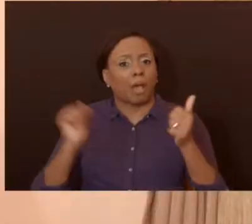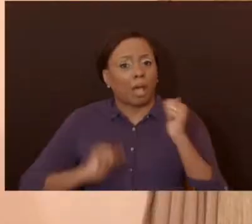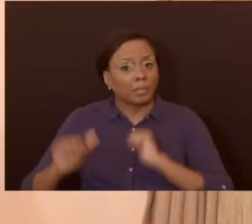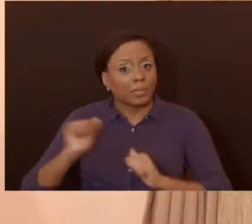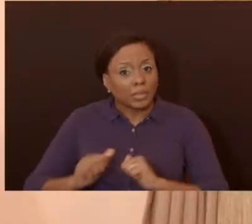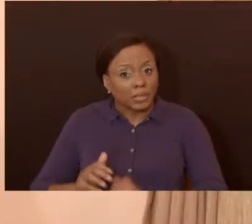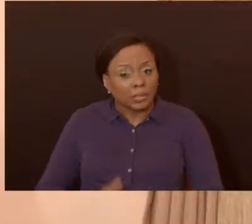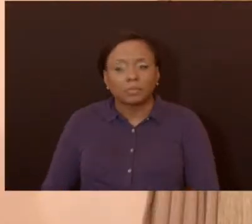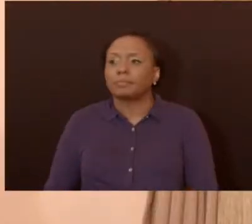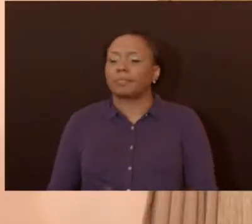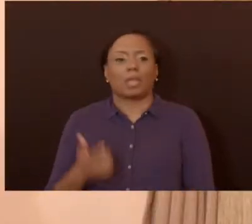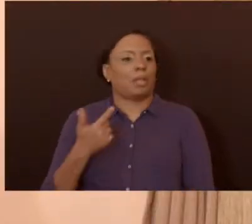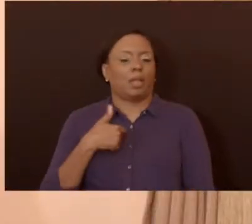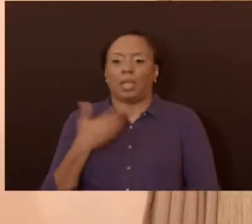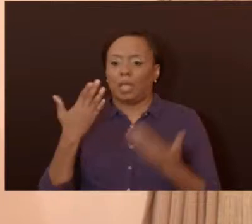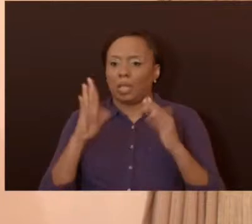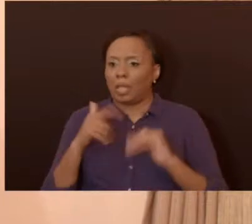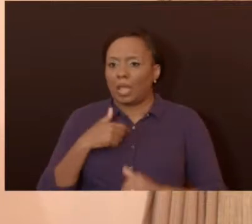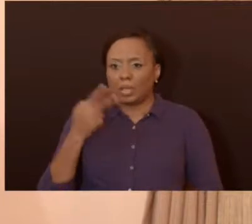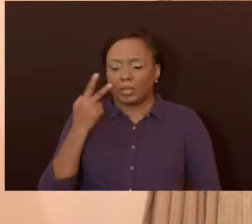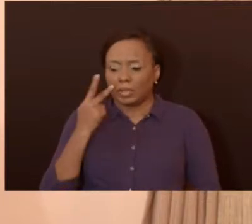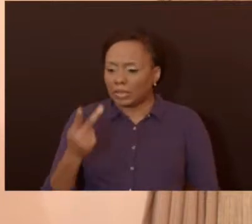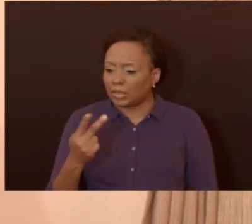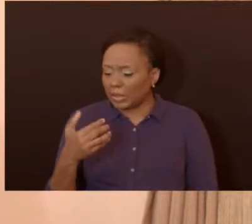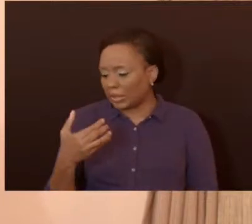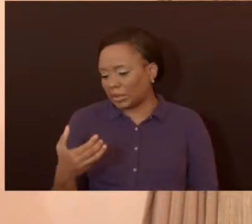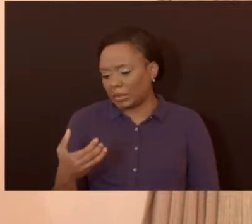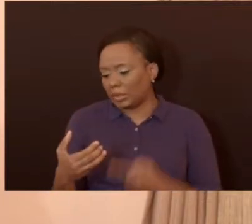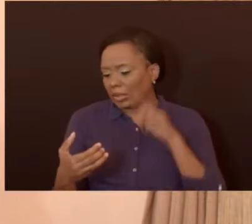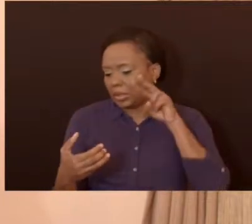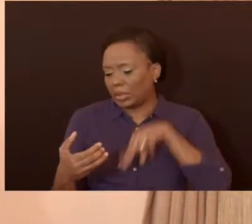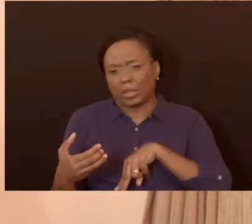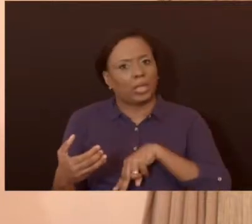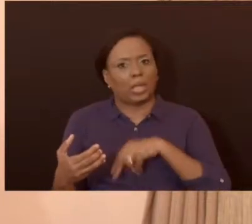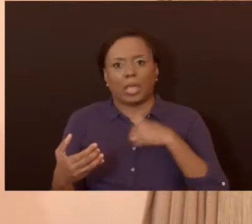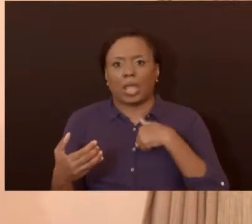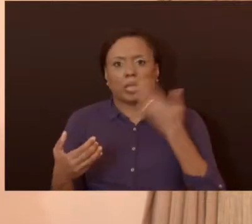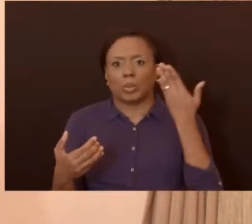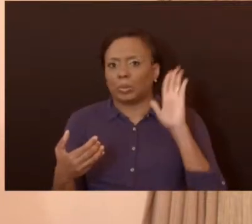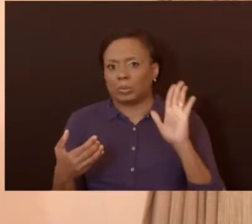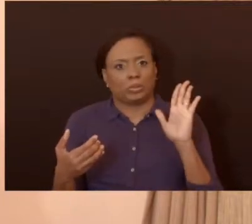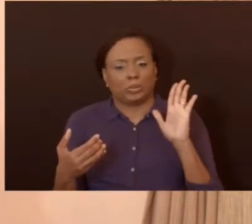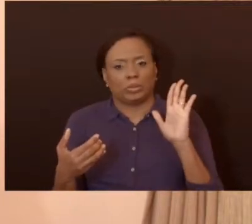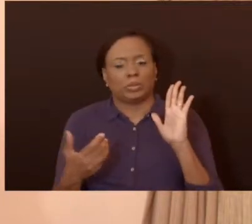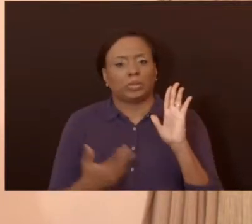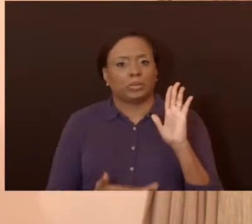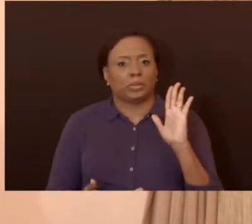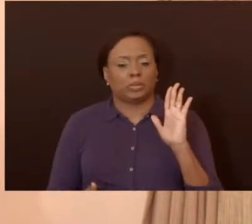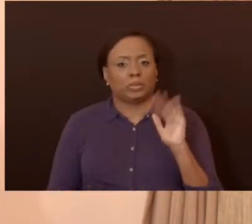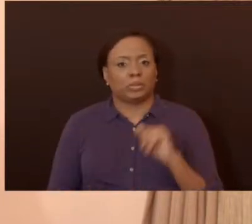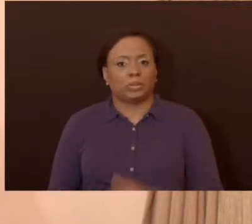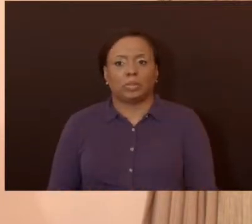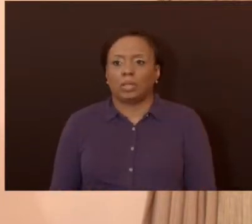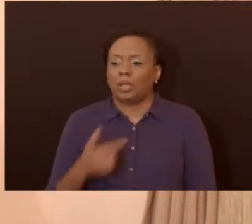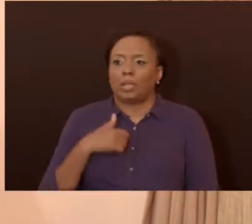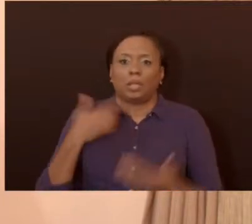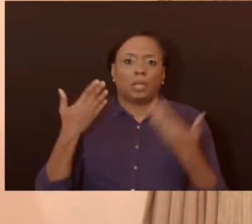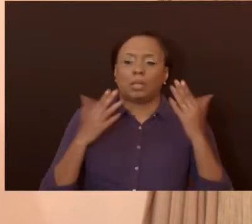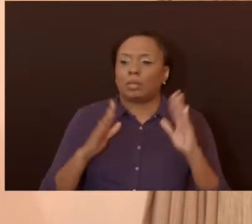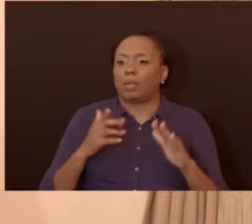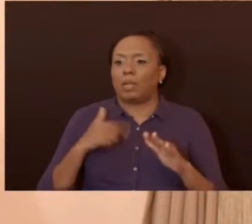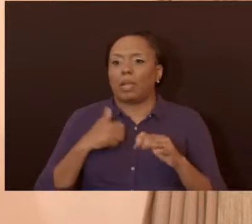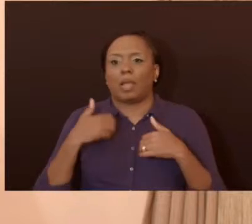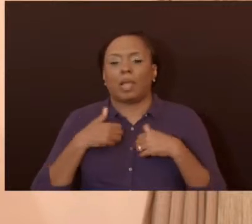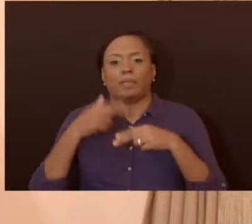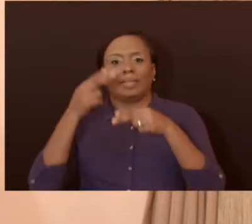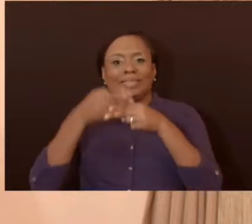As I said, I'm now looking at the report on my phone. I can't say exactly which ones there are. I have the names